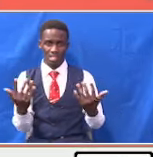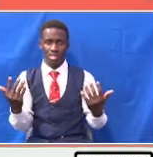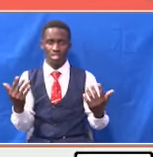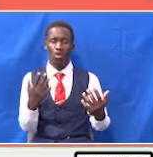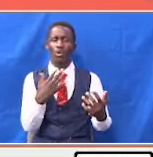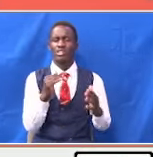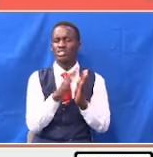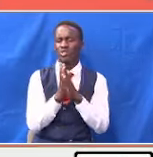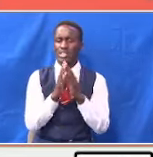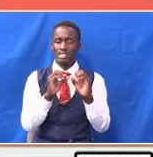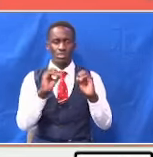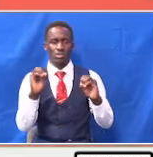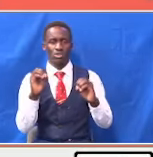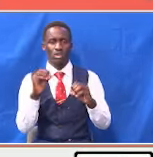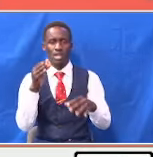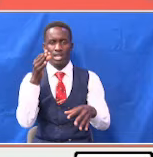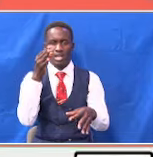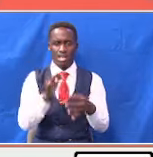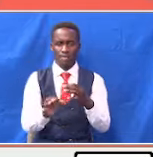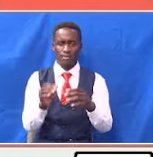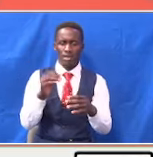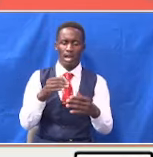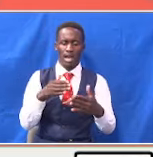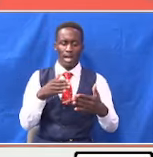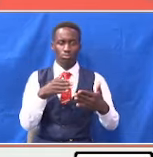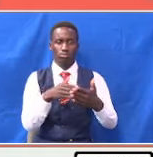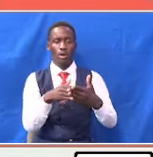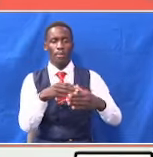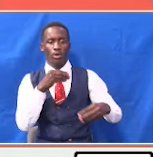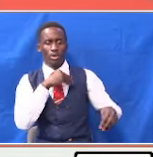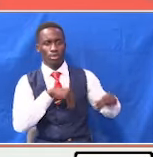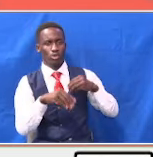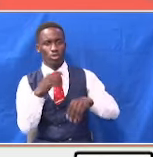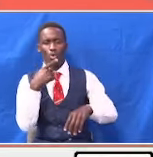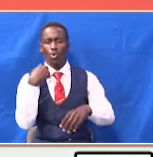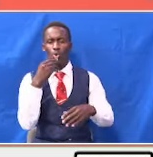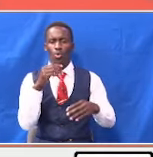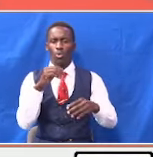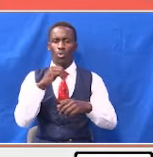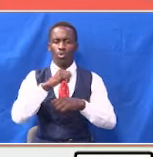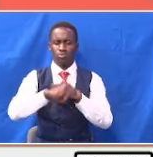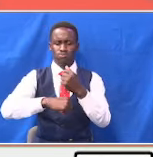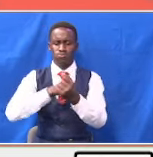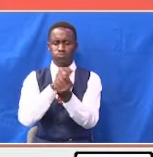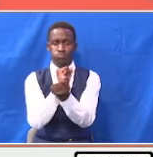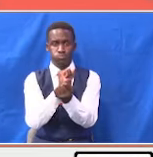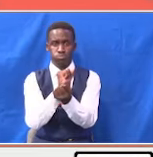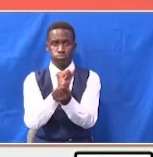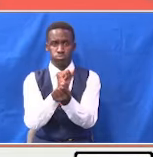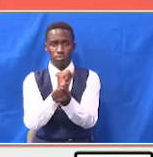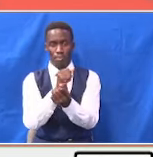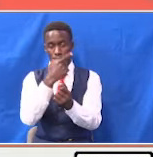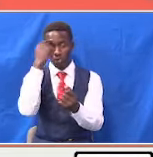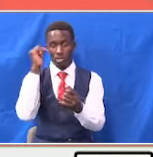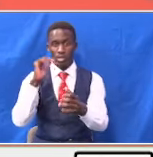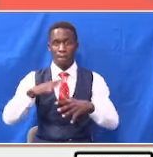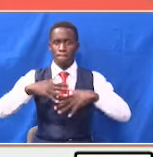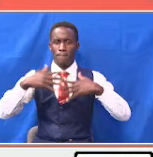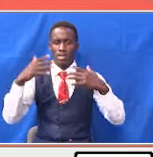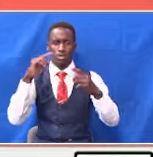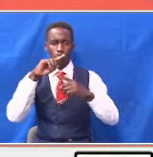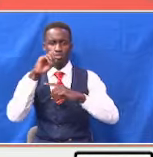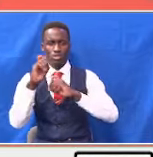All right. If you are dealing with corruption, who has tied your hands? Okay. Because that is the big question. Okay. It was